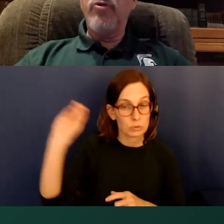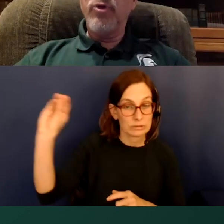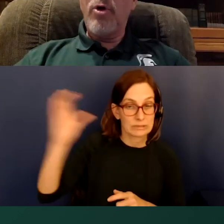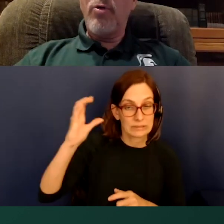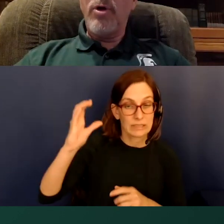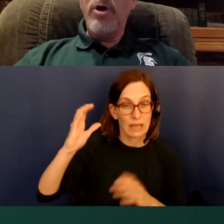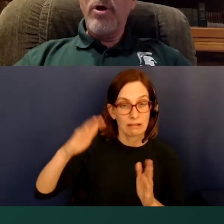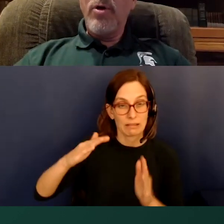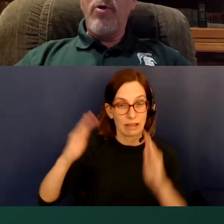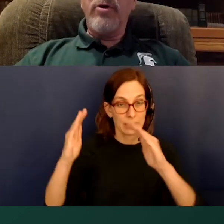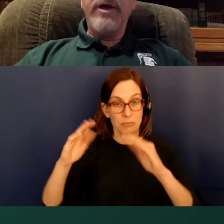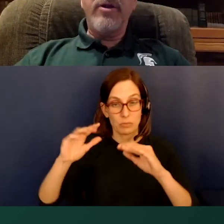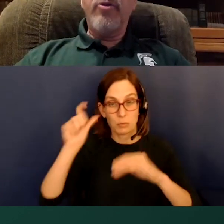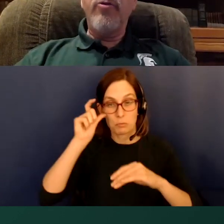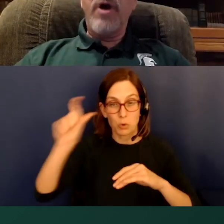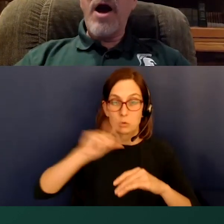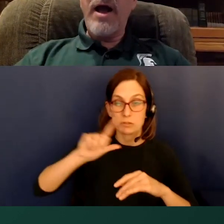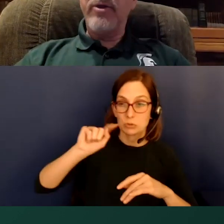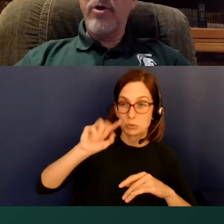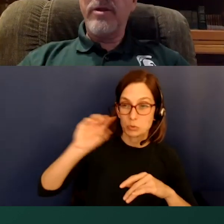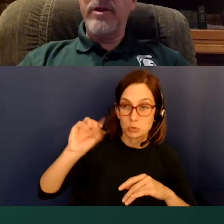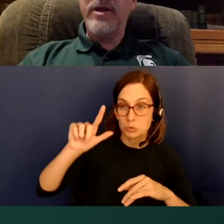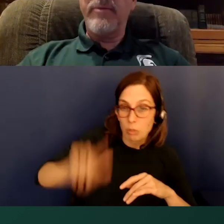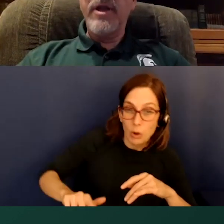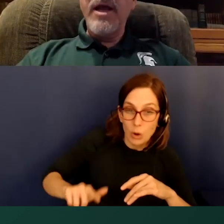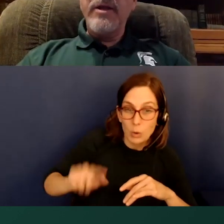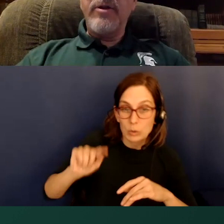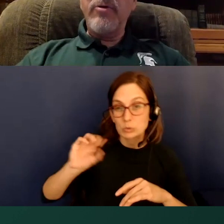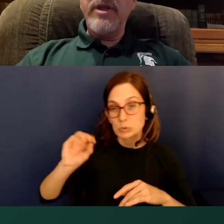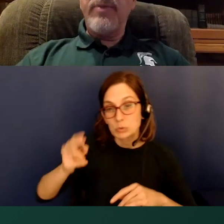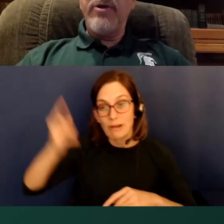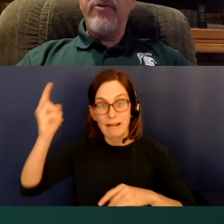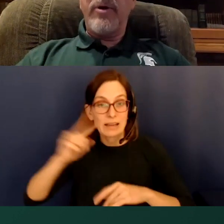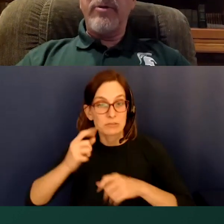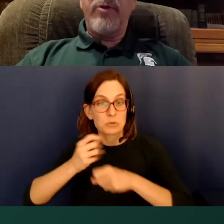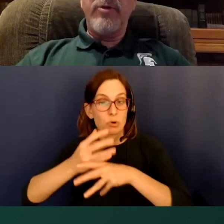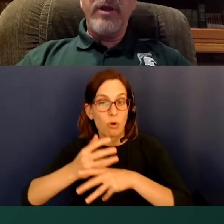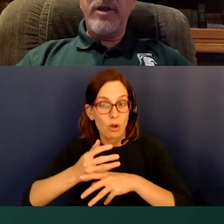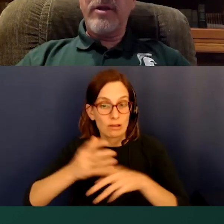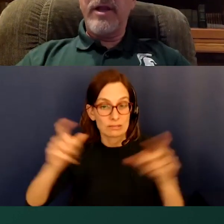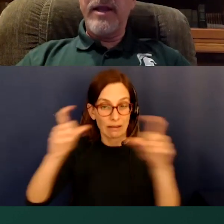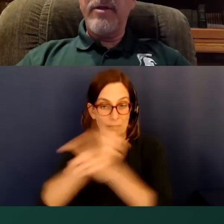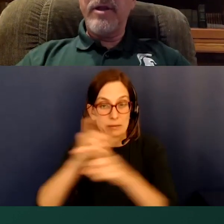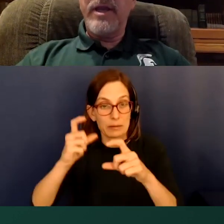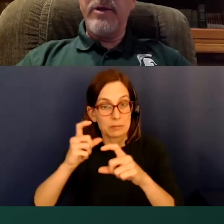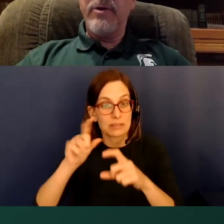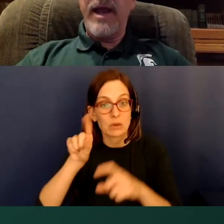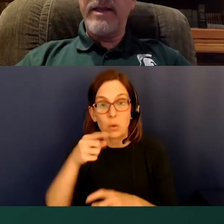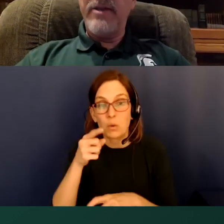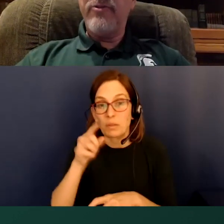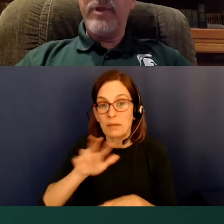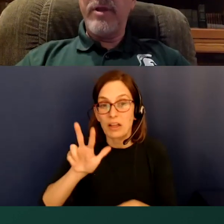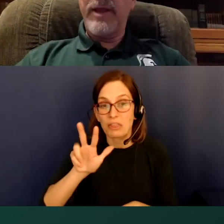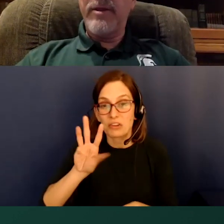moon is too low or it's too high to cause an eclipse. There's only a period of about 36 days here